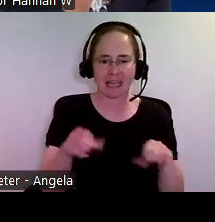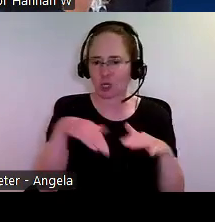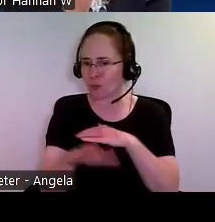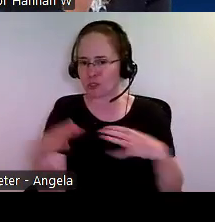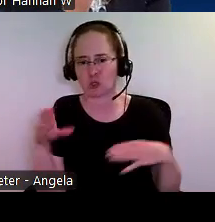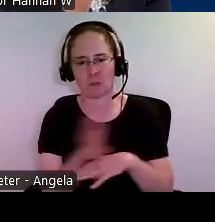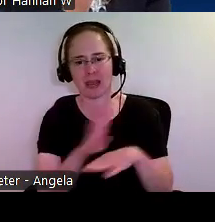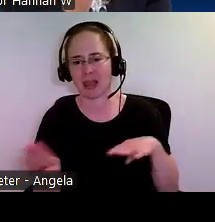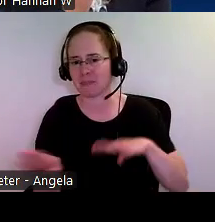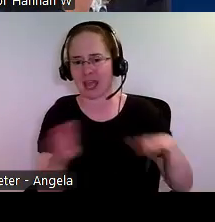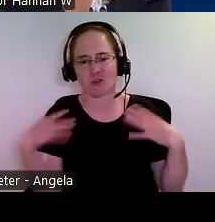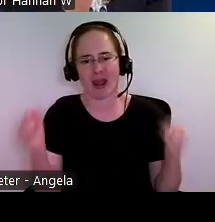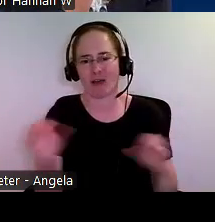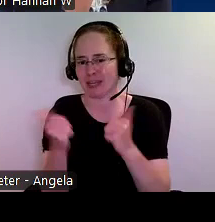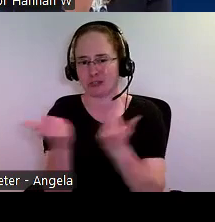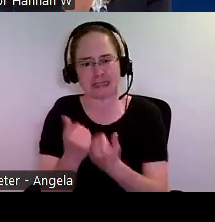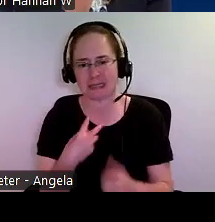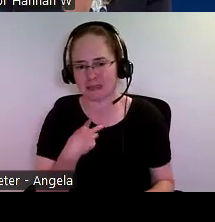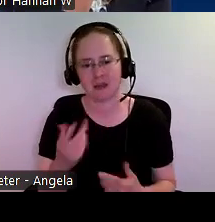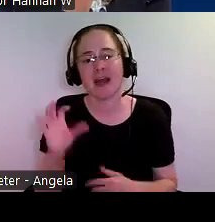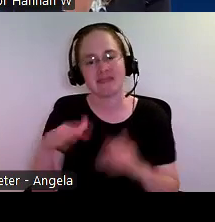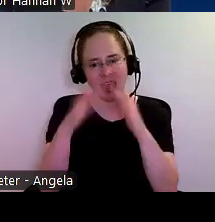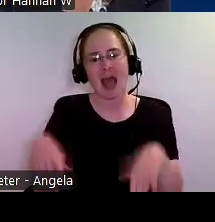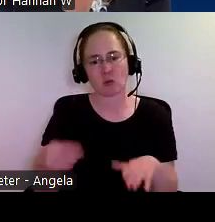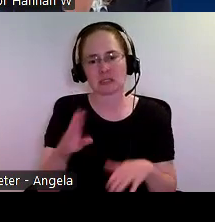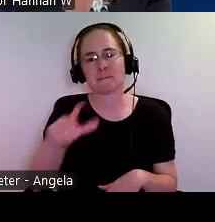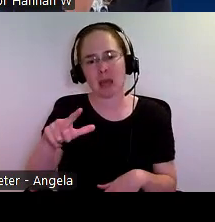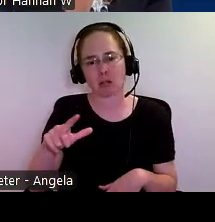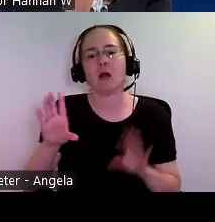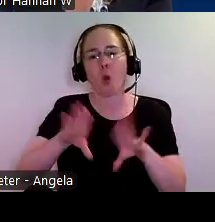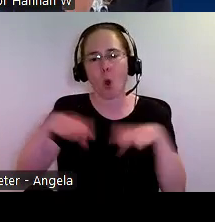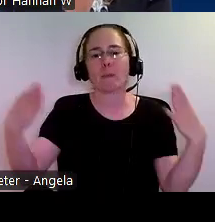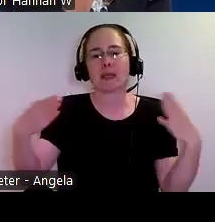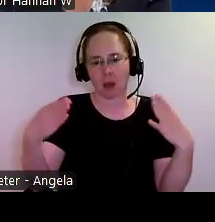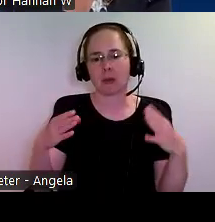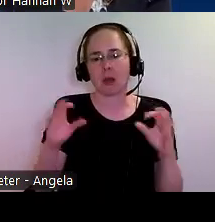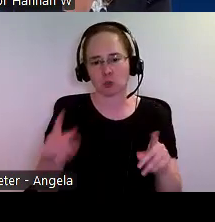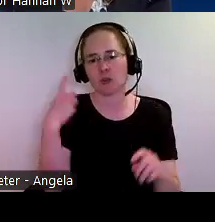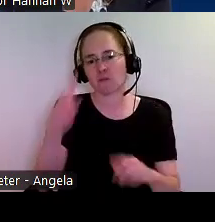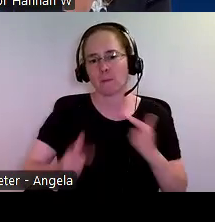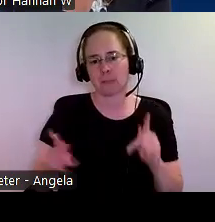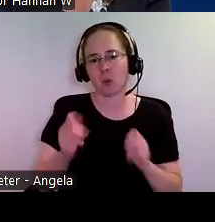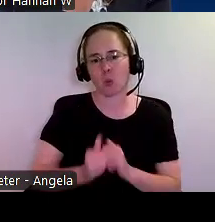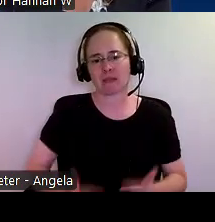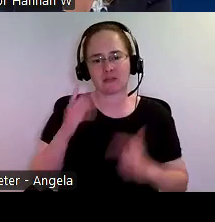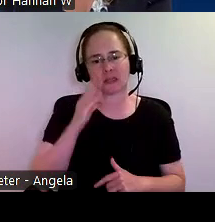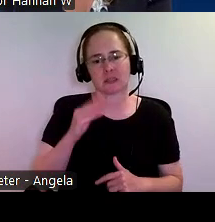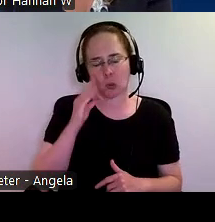behavioral health agencies. So that House bill opened up the doors for the people with the lived experience and just